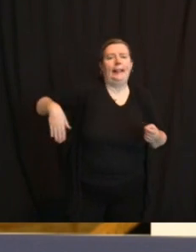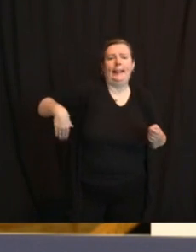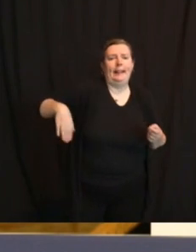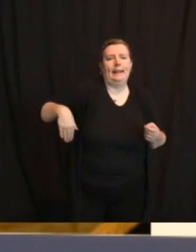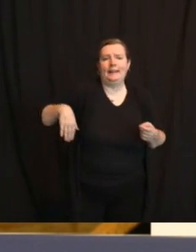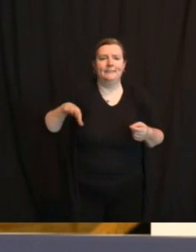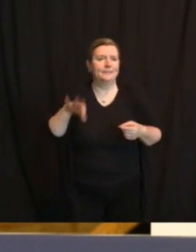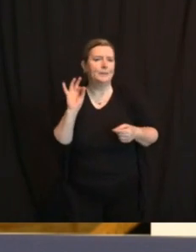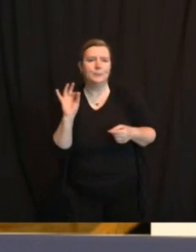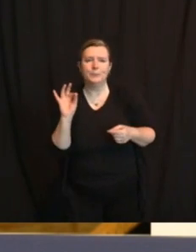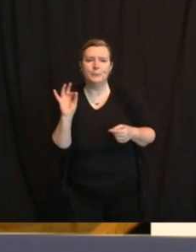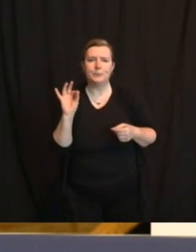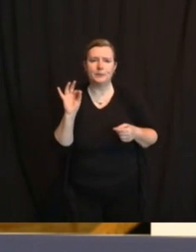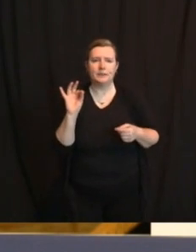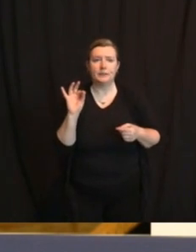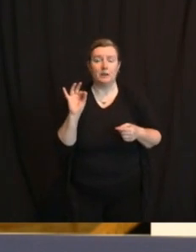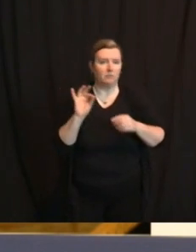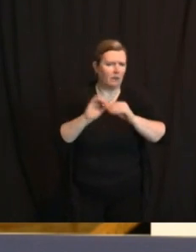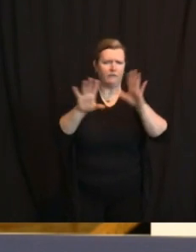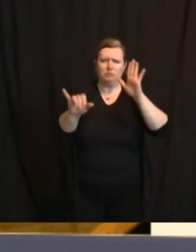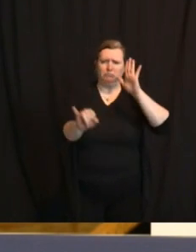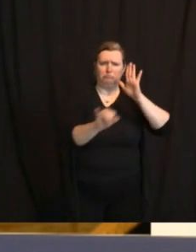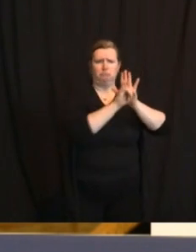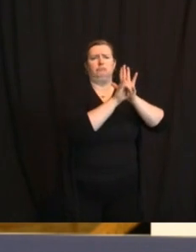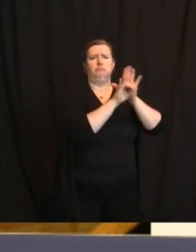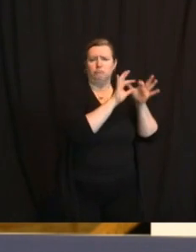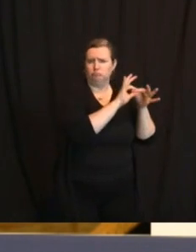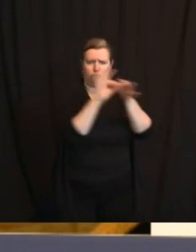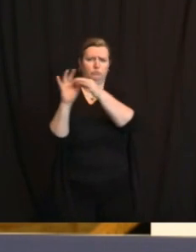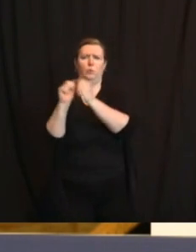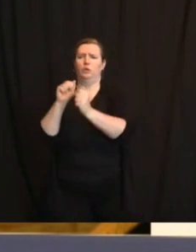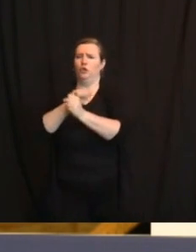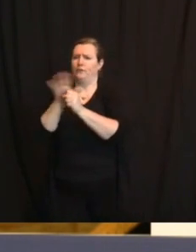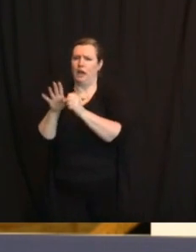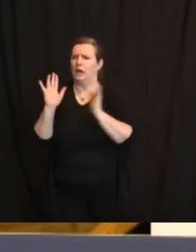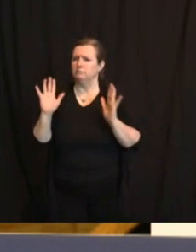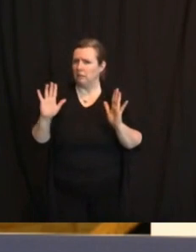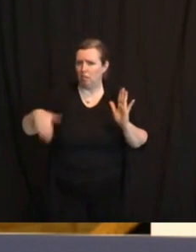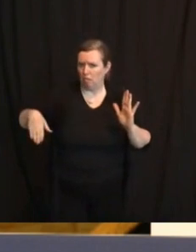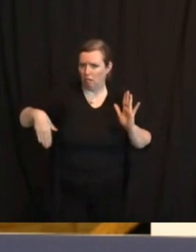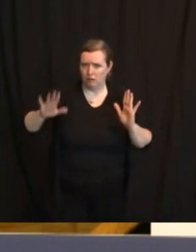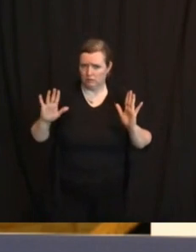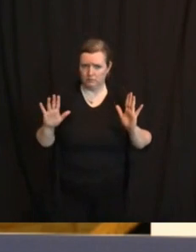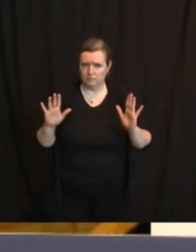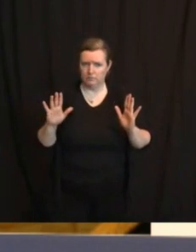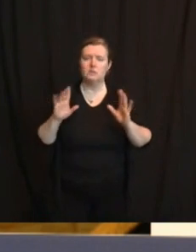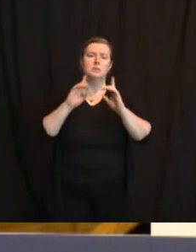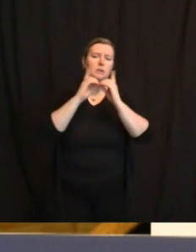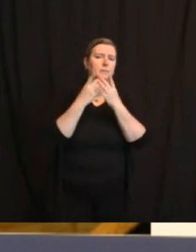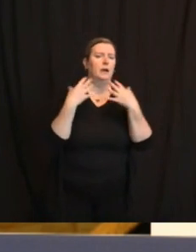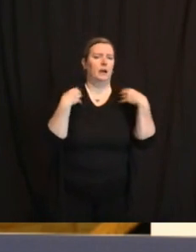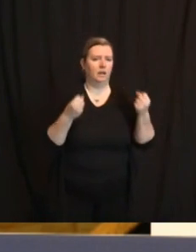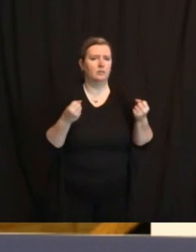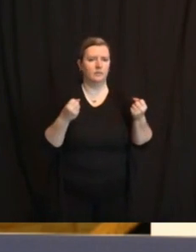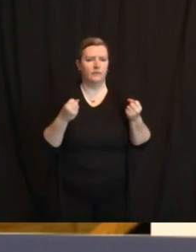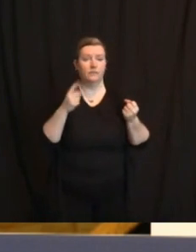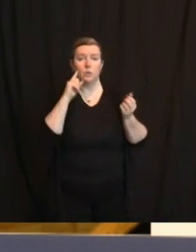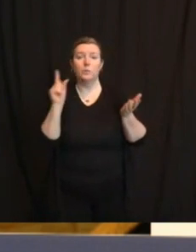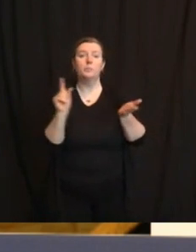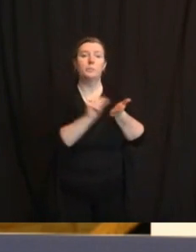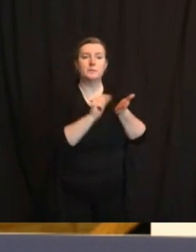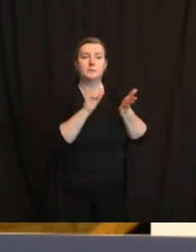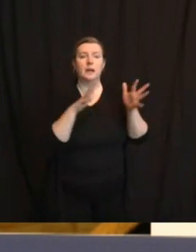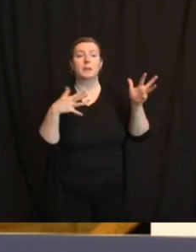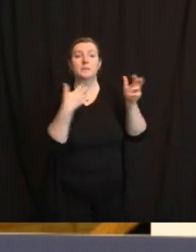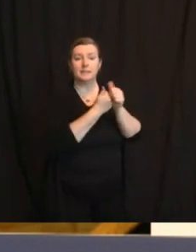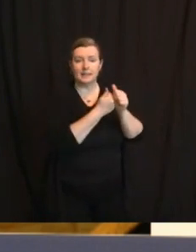link to COVID-19. The Department of Health put out a public health update on May 7th